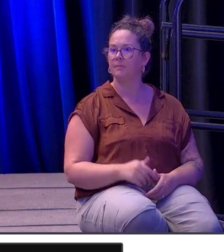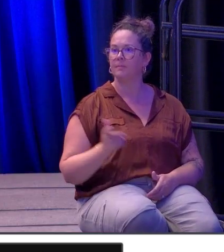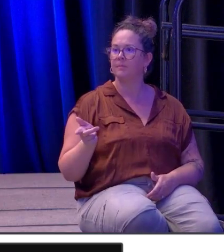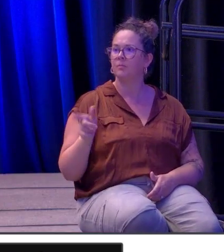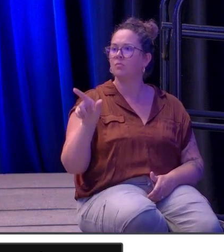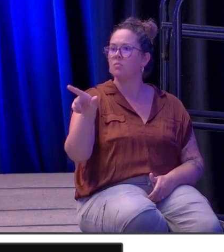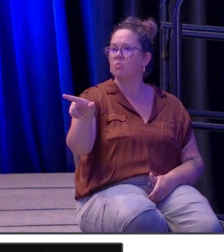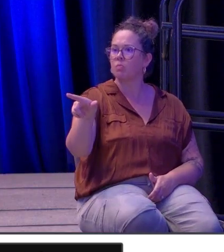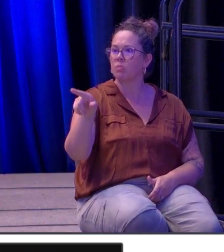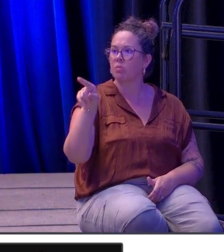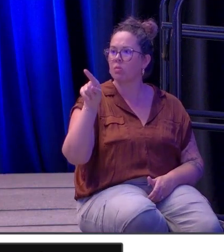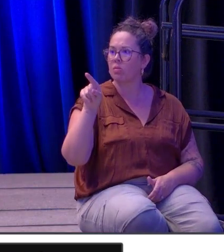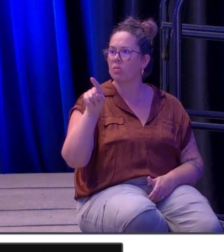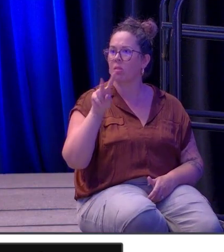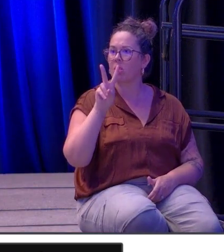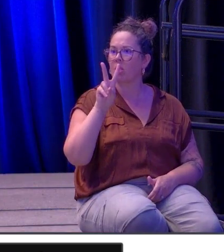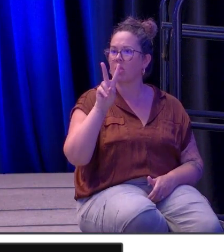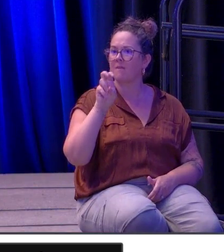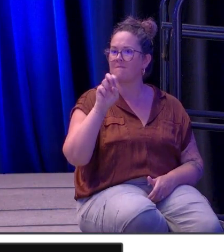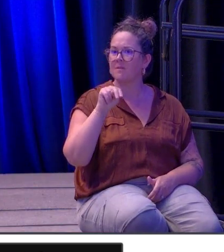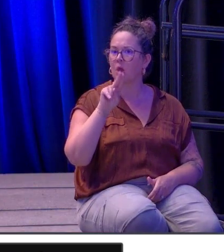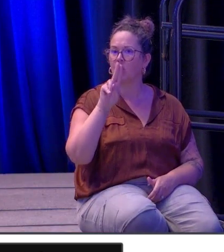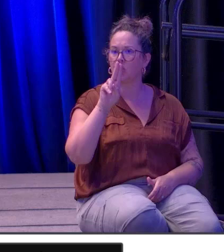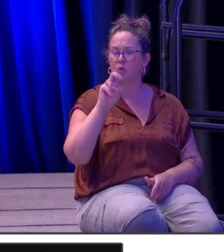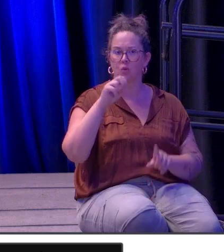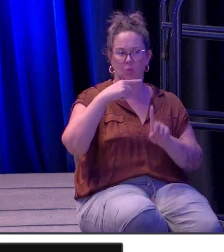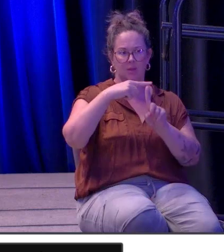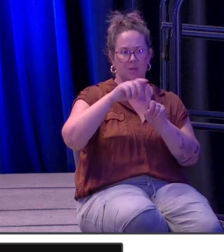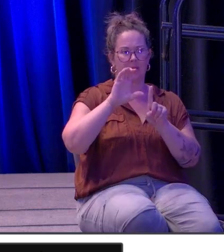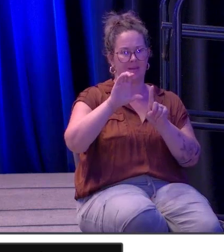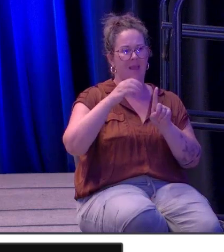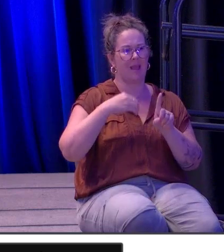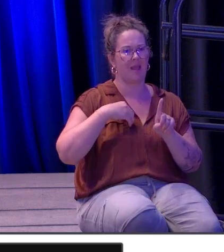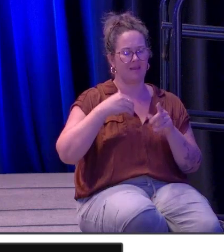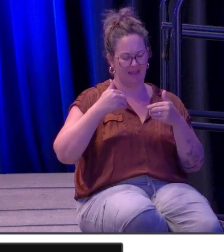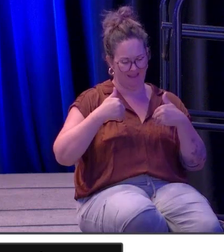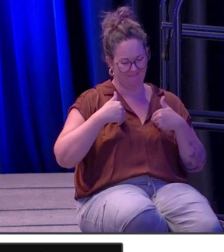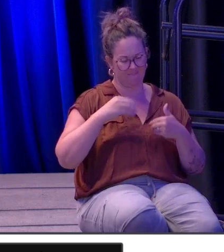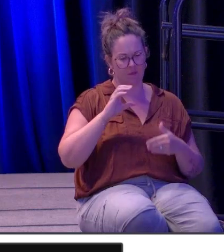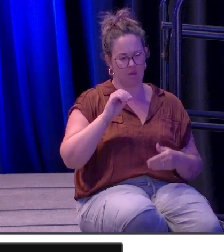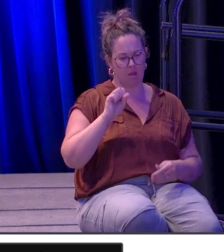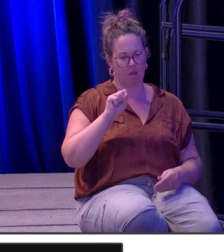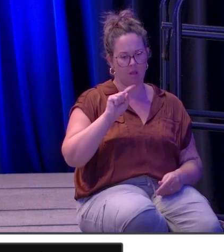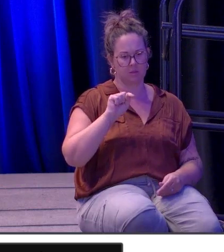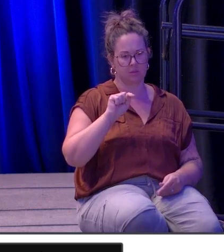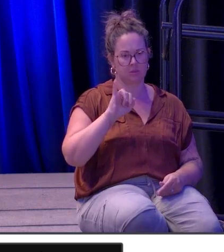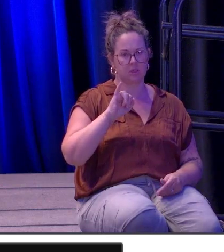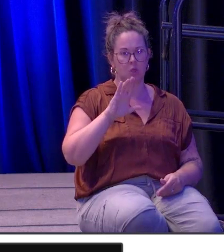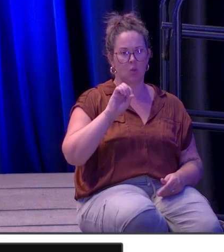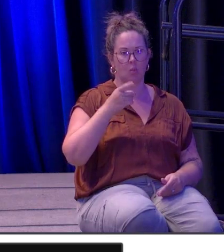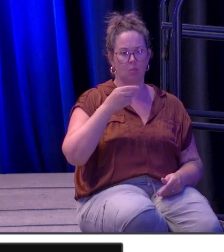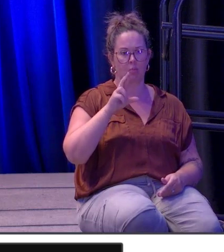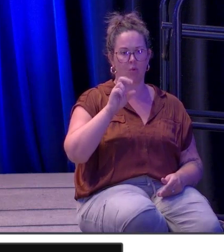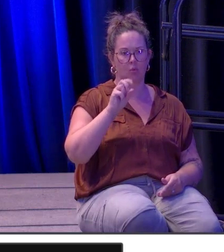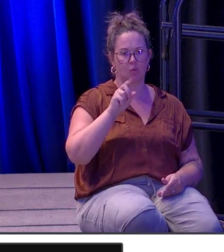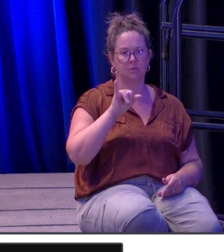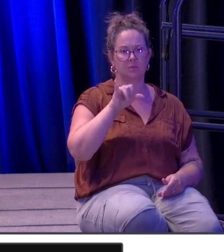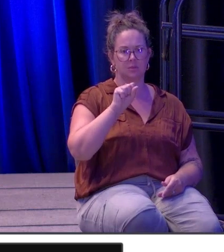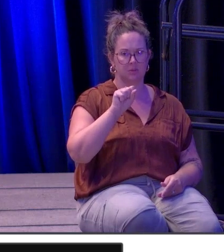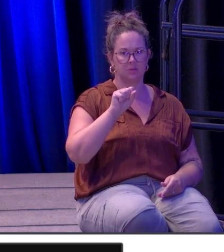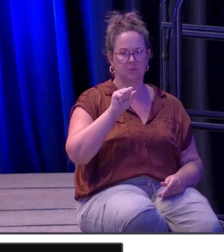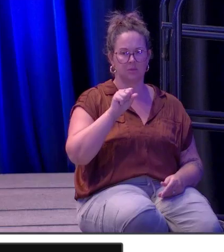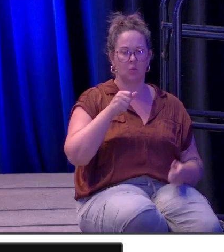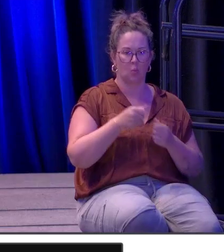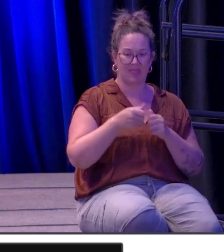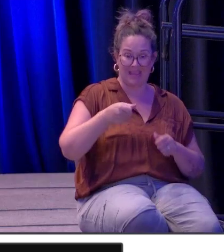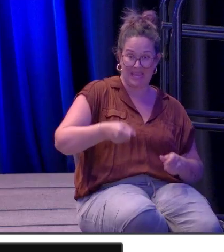the venue, now that I have osteoporosis and walk with a cane, I have difficulty walking up a lot of stairs,